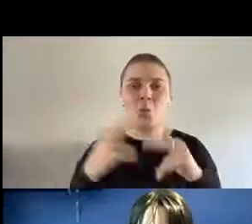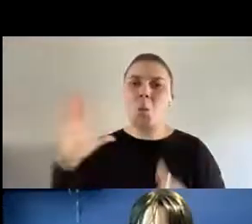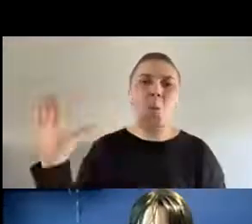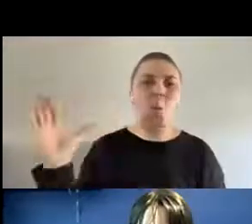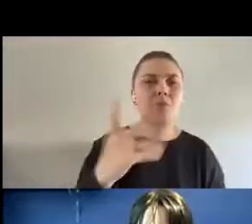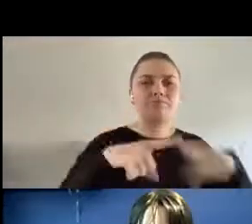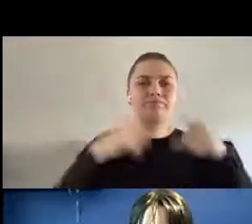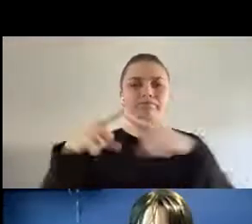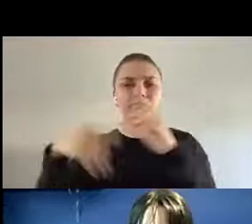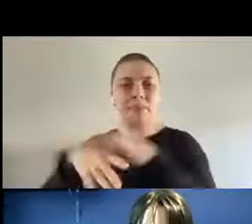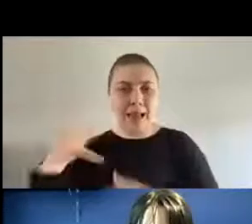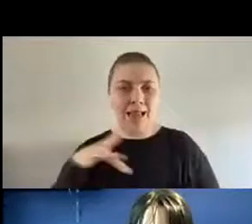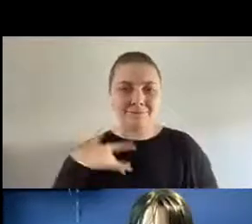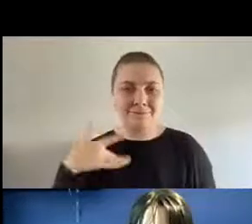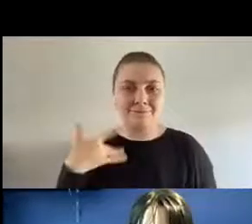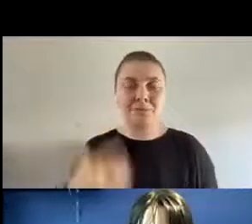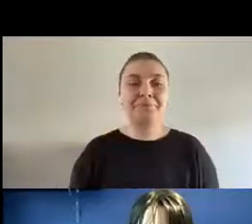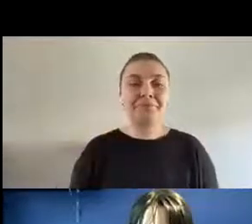life.